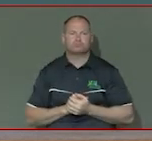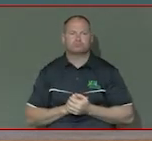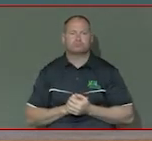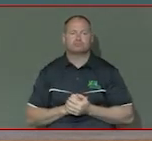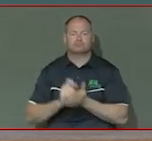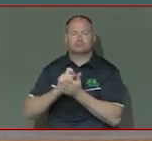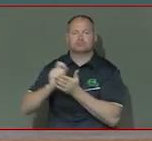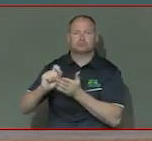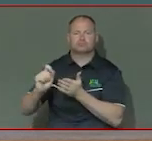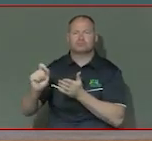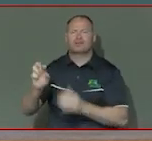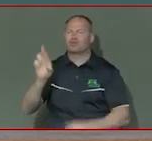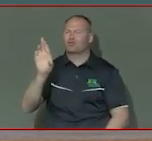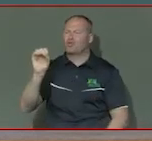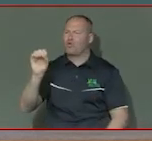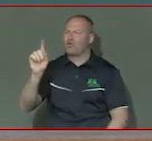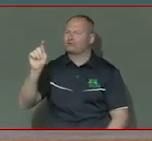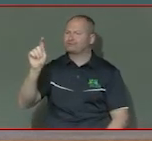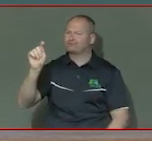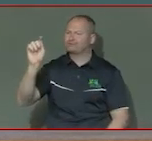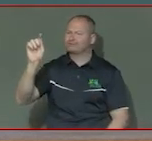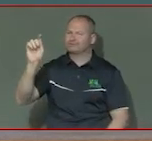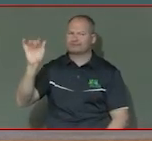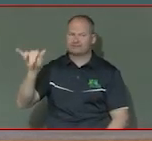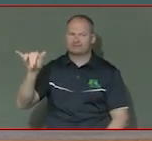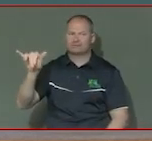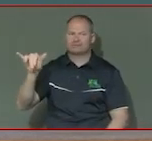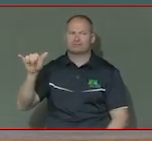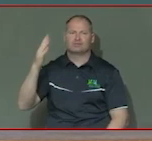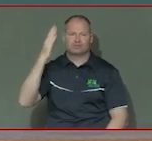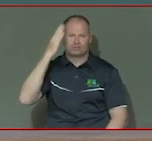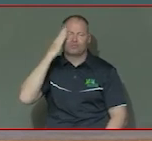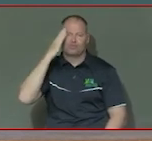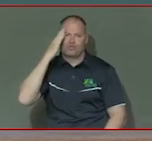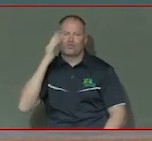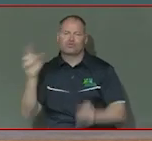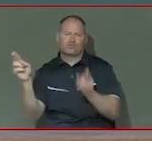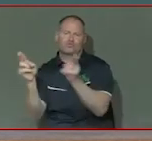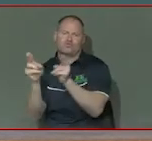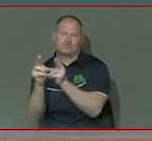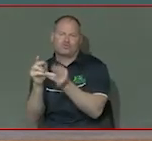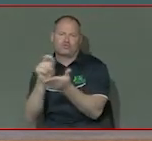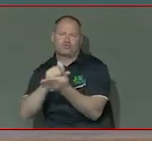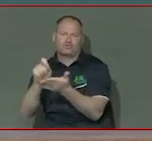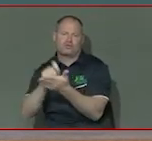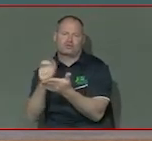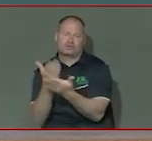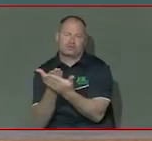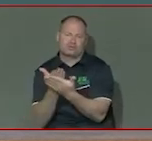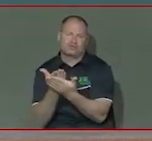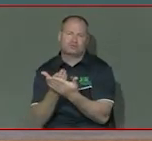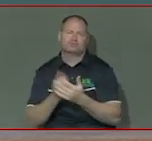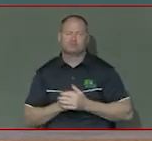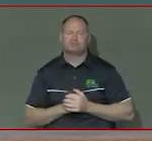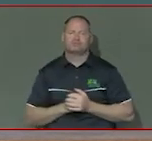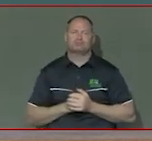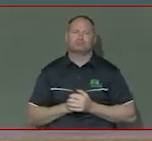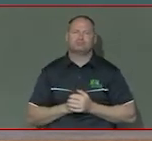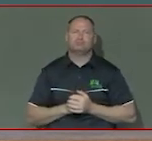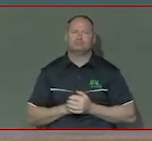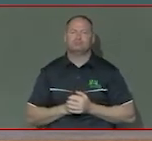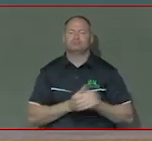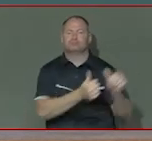write ROTCE in your answer. They will know it's return on total capital employed. All right. This